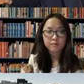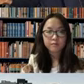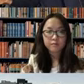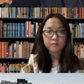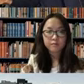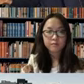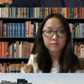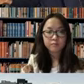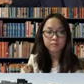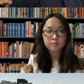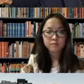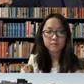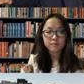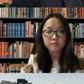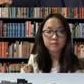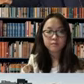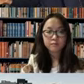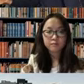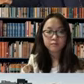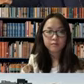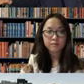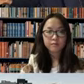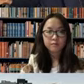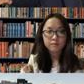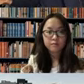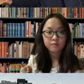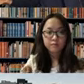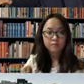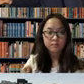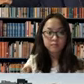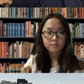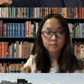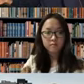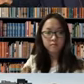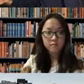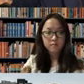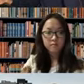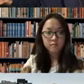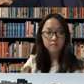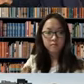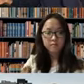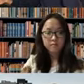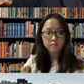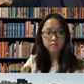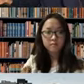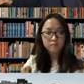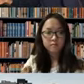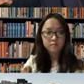at historical data. Cross-sectional means it's just basically a convenient sample that weren't targeting any particular cohort or group.